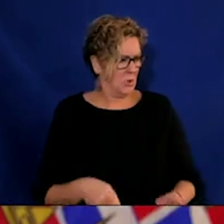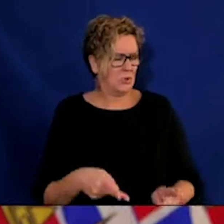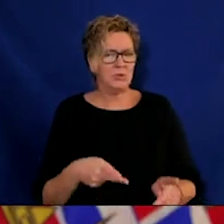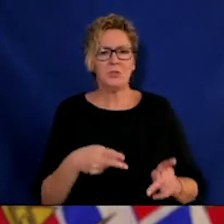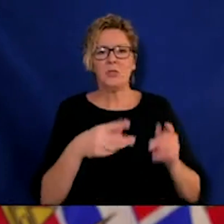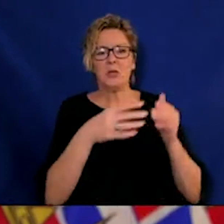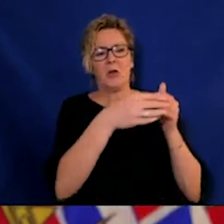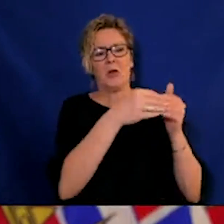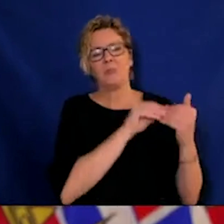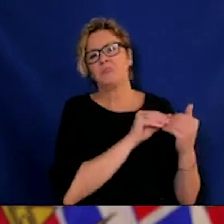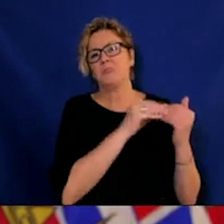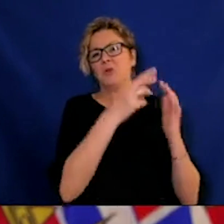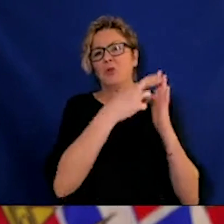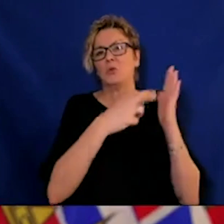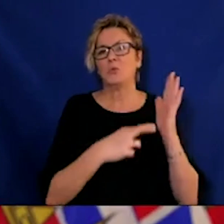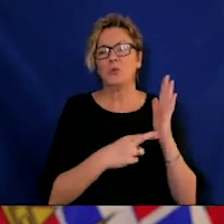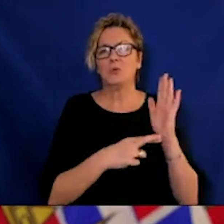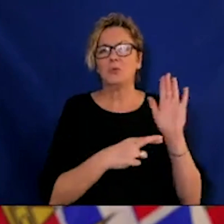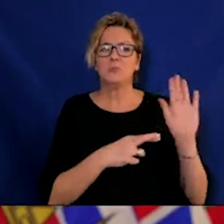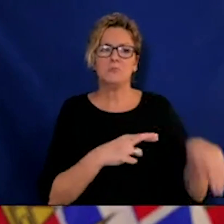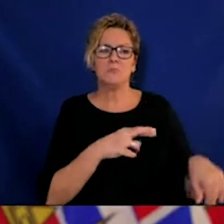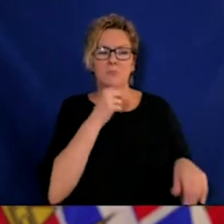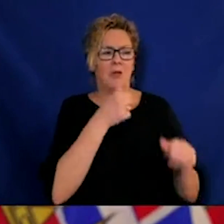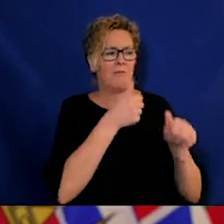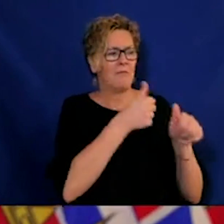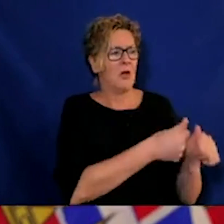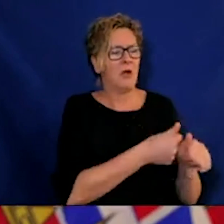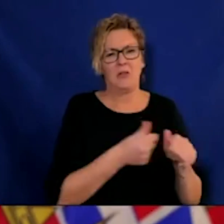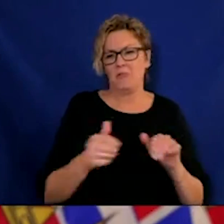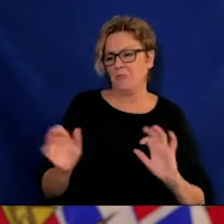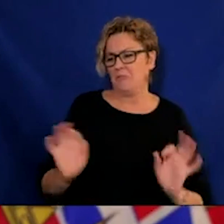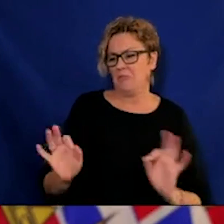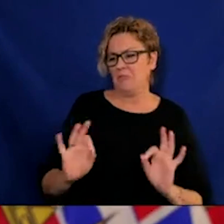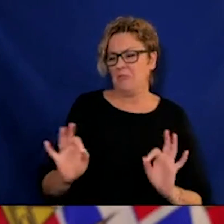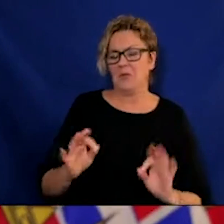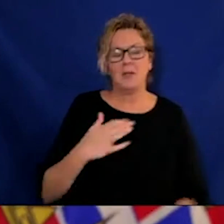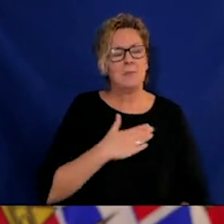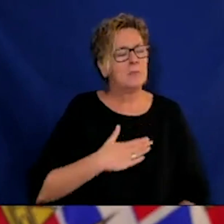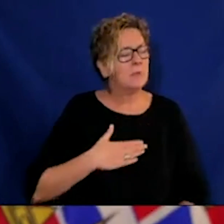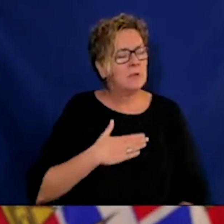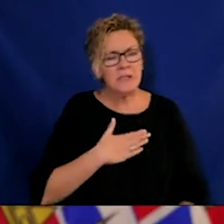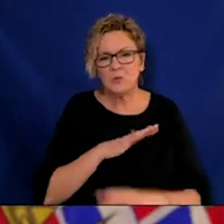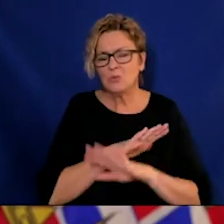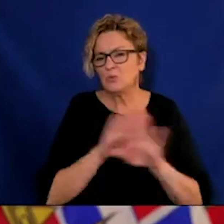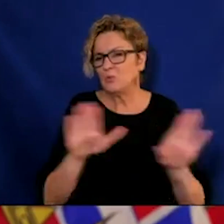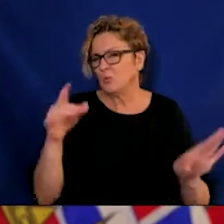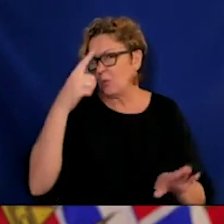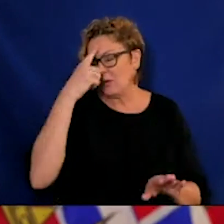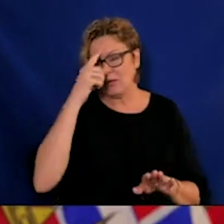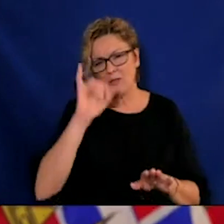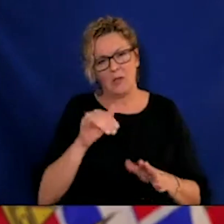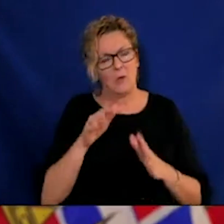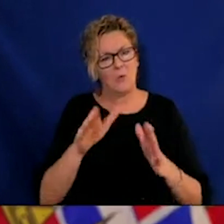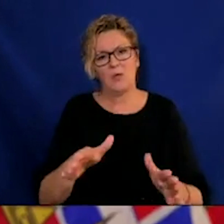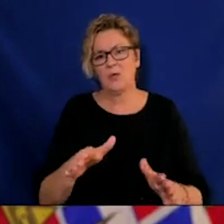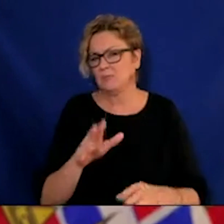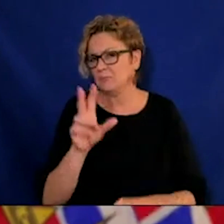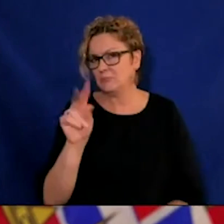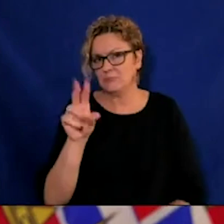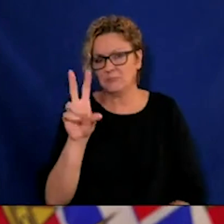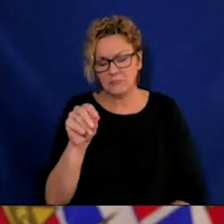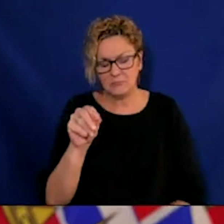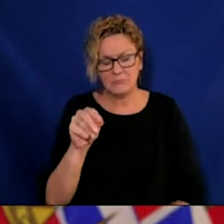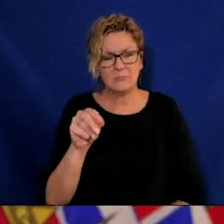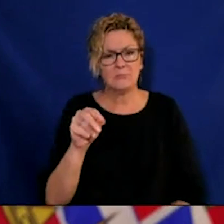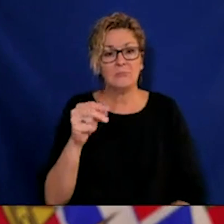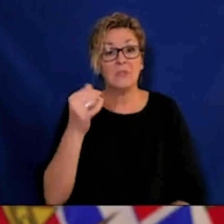please remember that this virus takes lives. and it is the lives of those who are